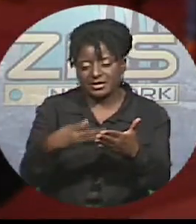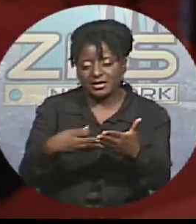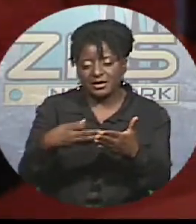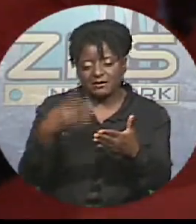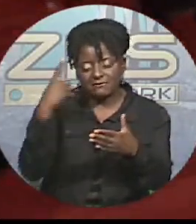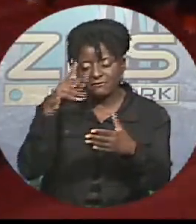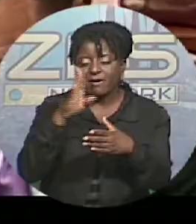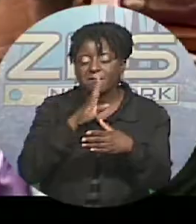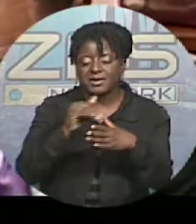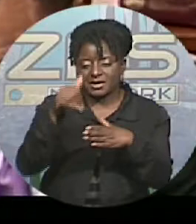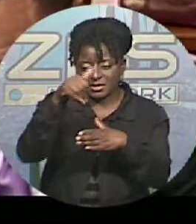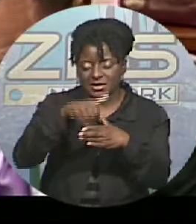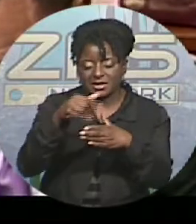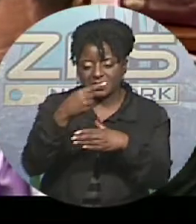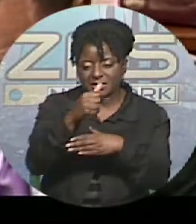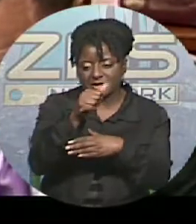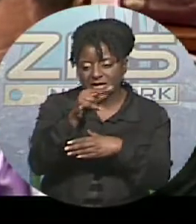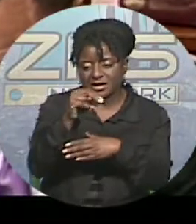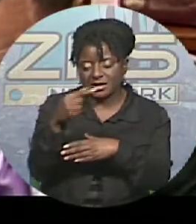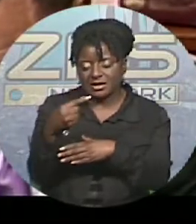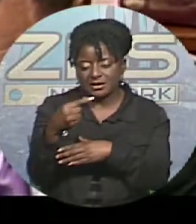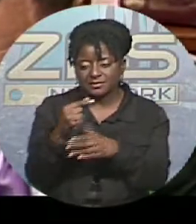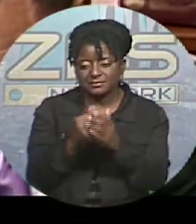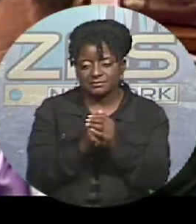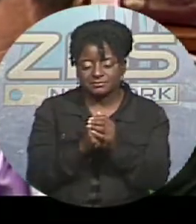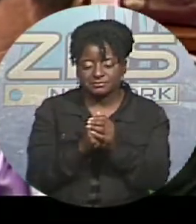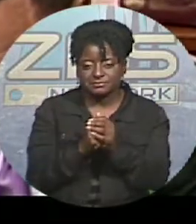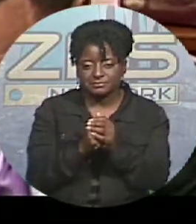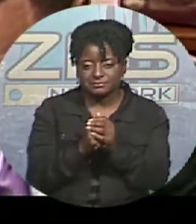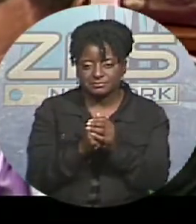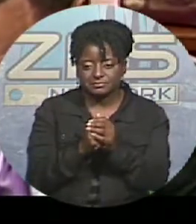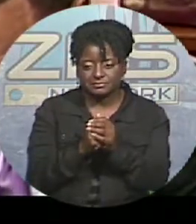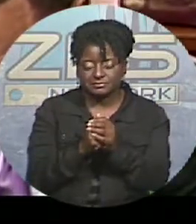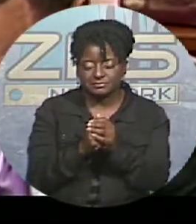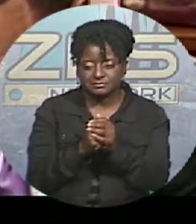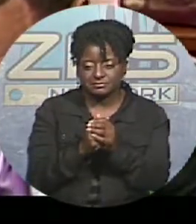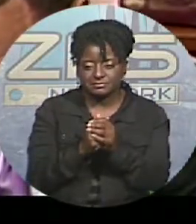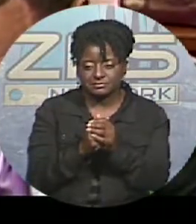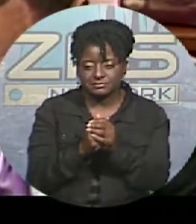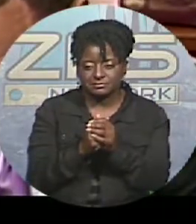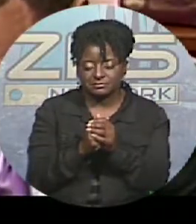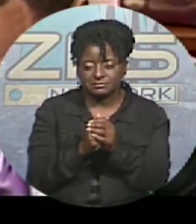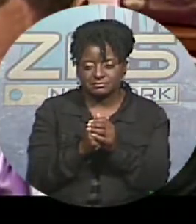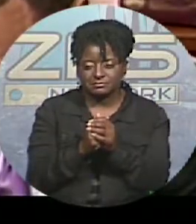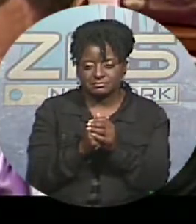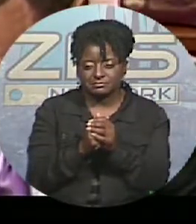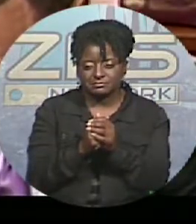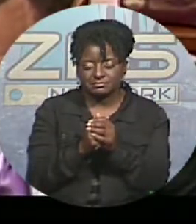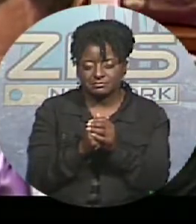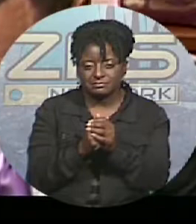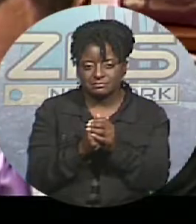on this problem. Whether it's one order, whether it's fire and theft, whether it's mad ass, whether it's money over